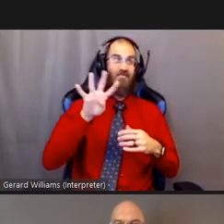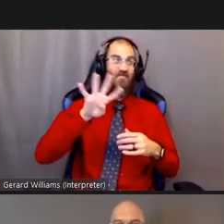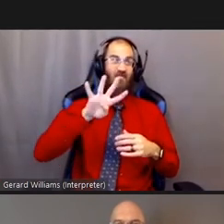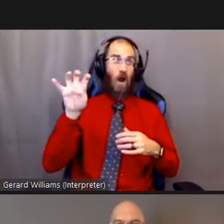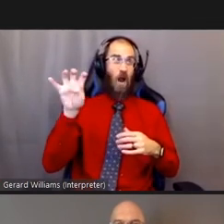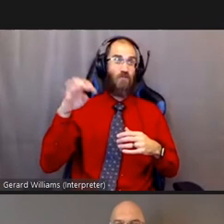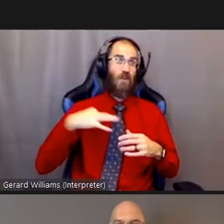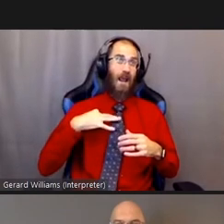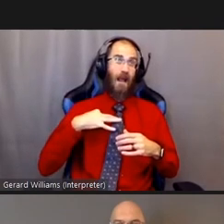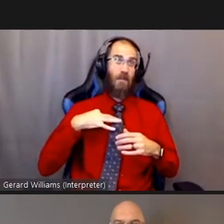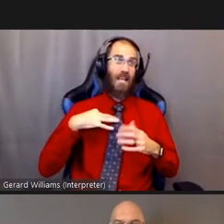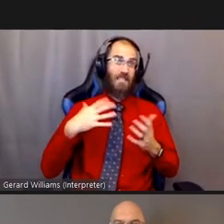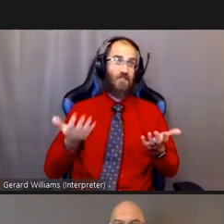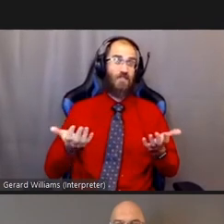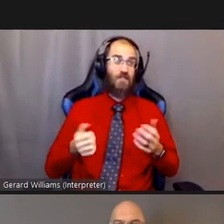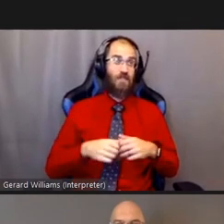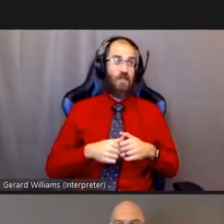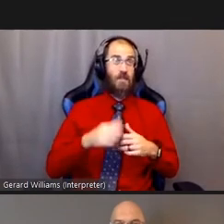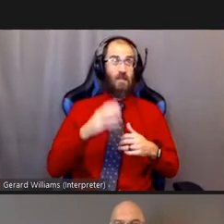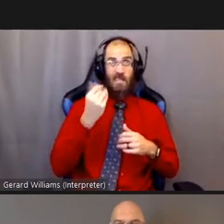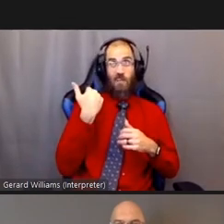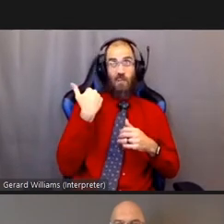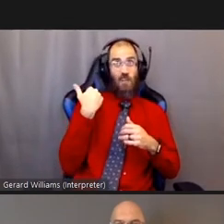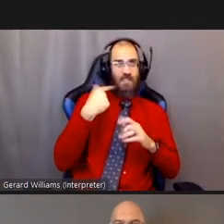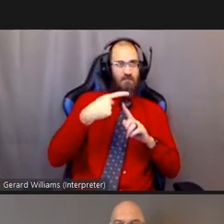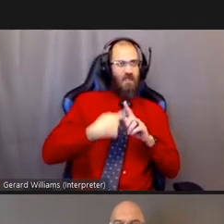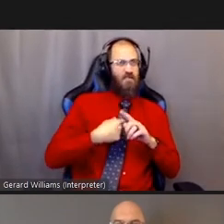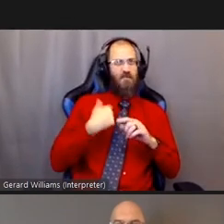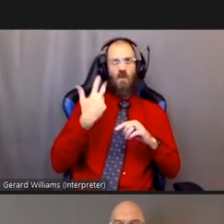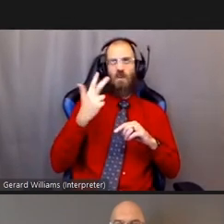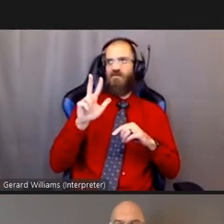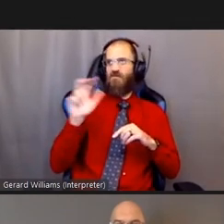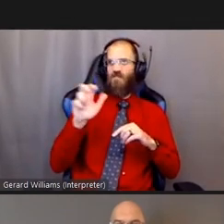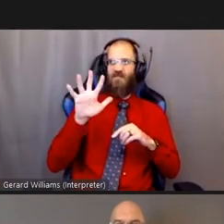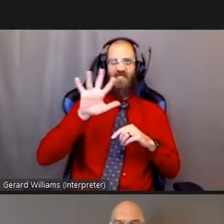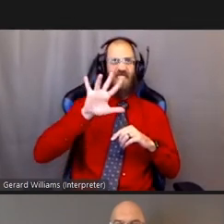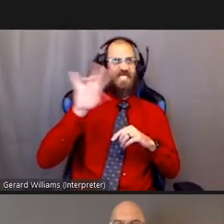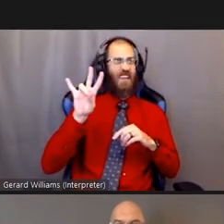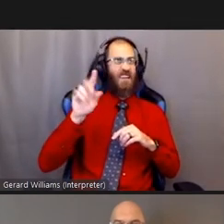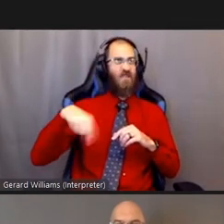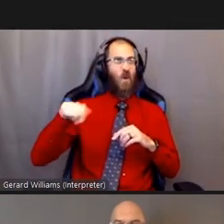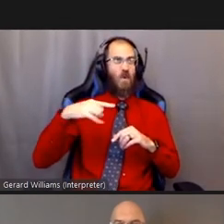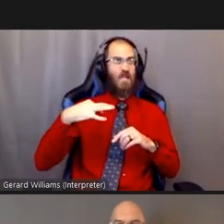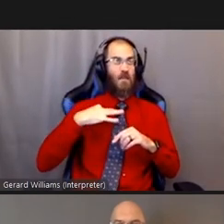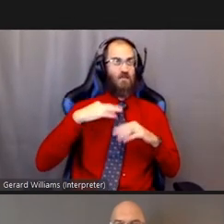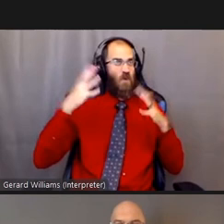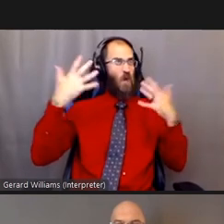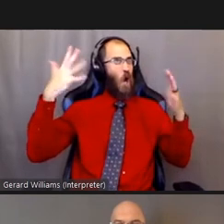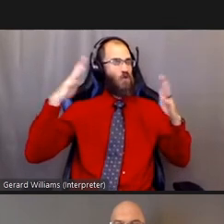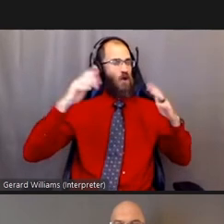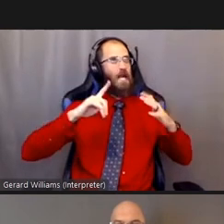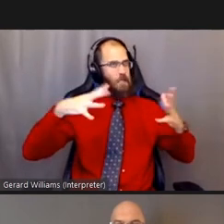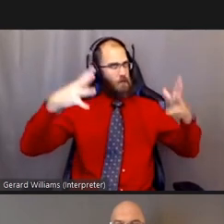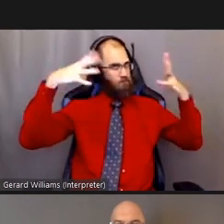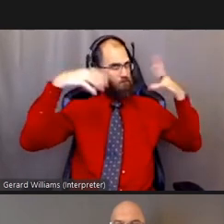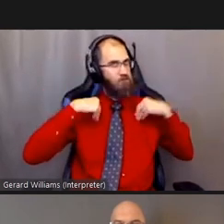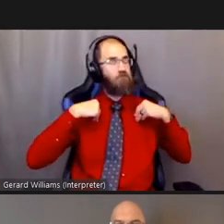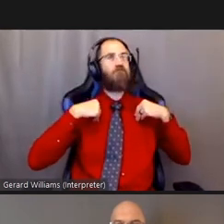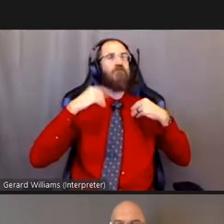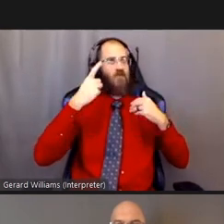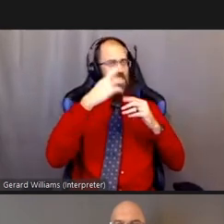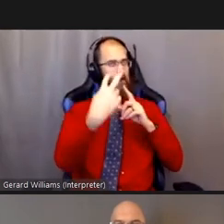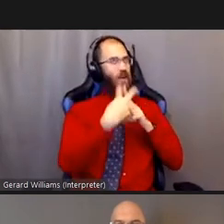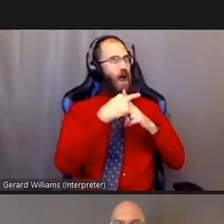put 157 of those applications already out as accepted for filing. And so our goal in